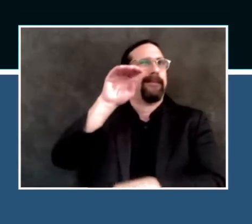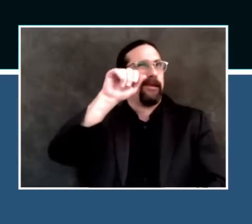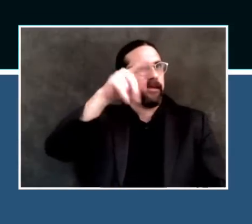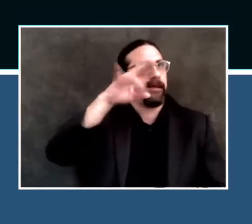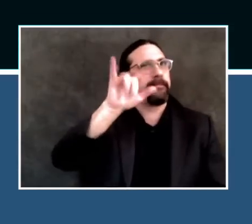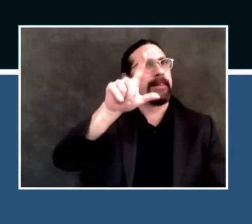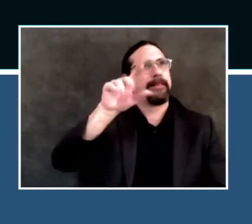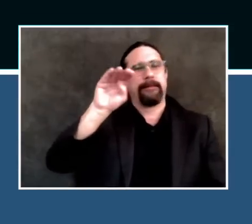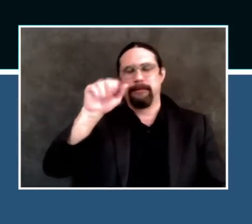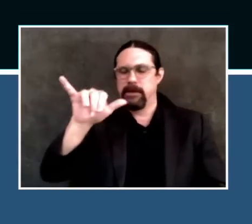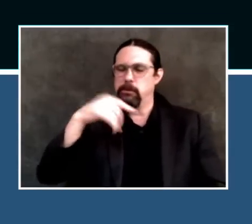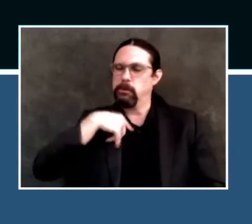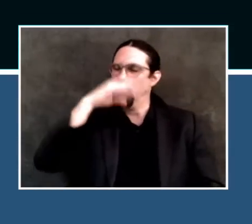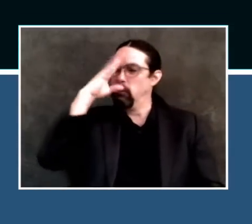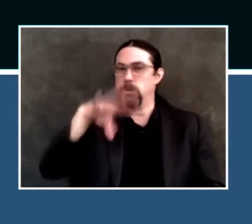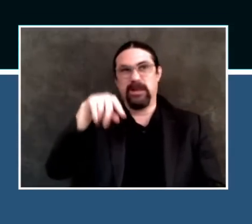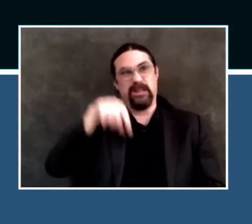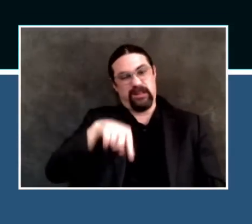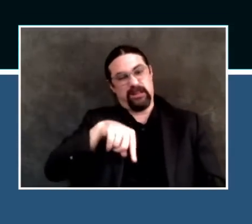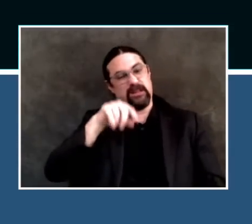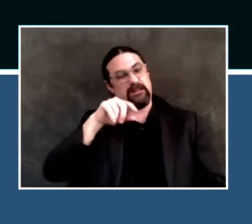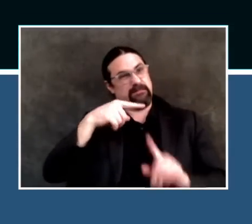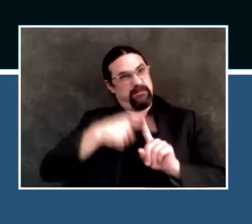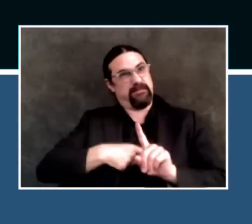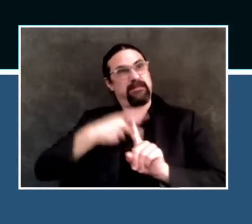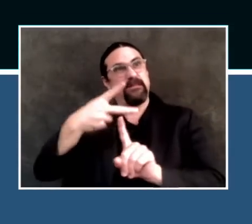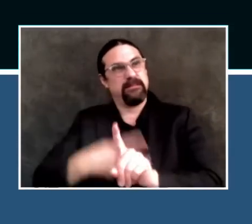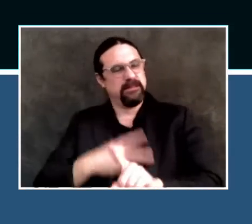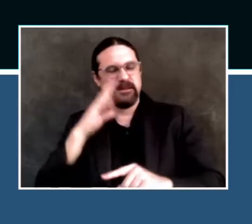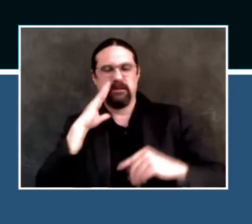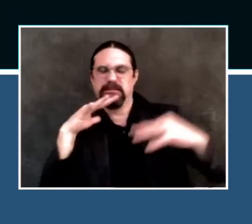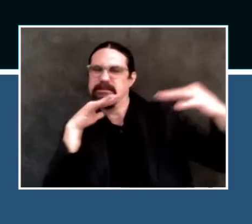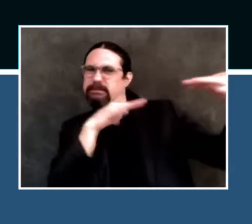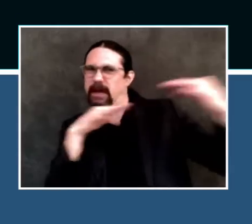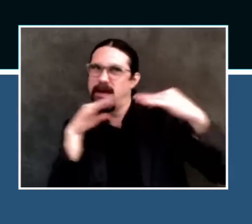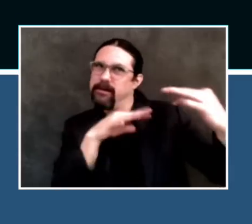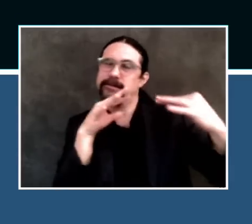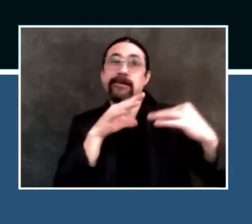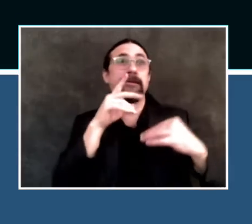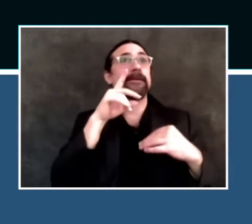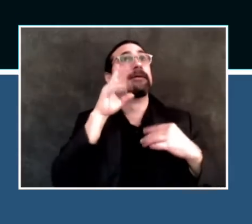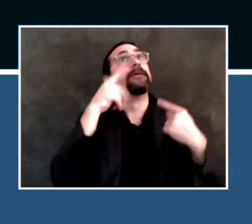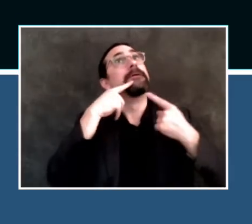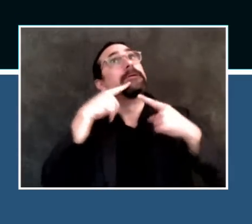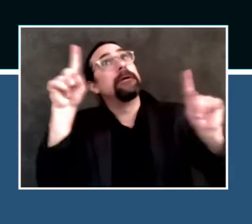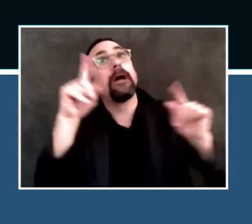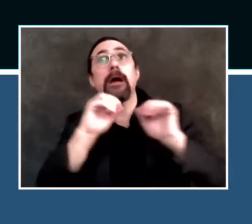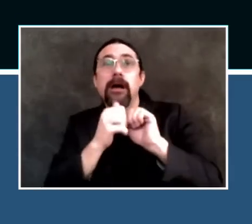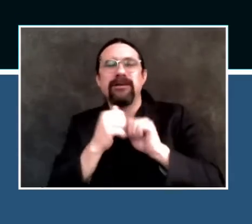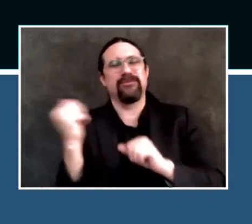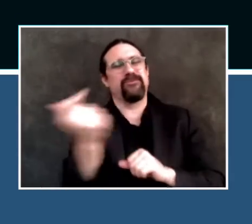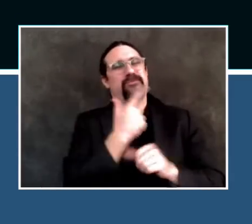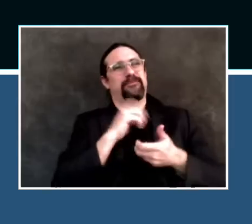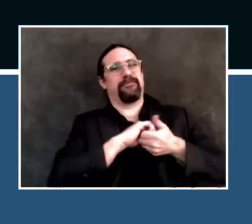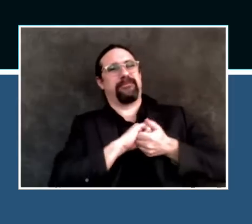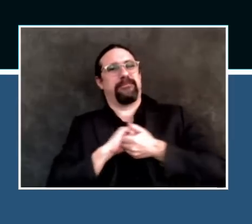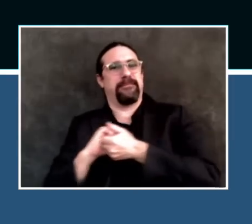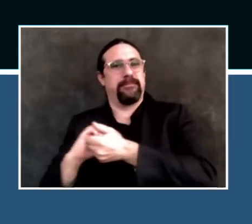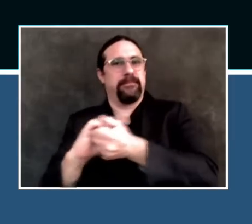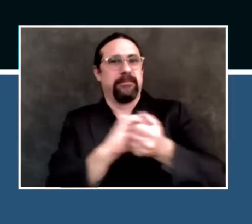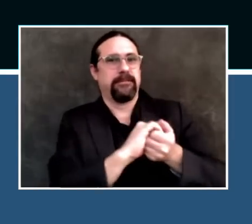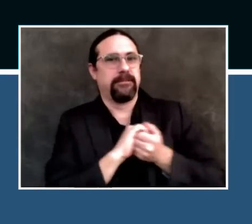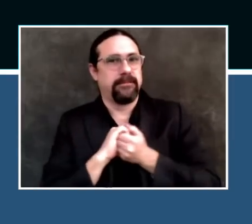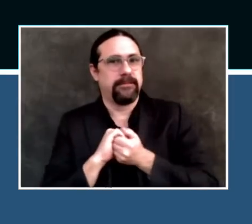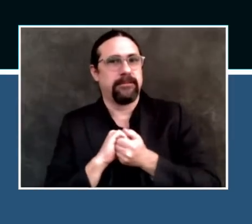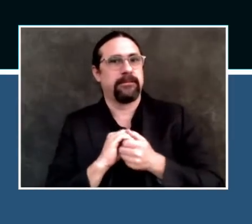all of us, particularly our healthcare leadership, is constantly give you updates. More and more specific updates so you can see the progress